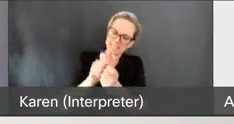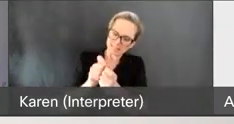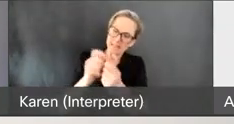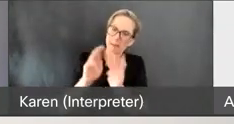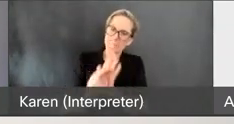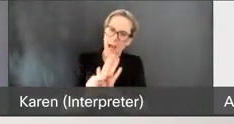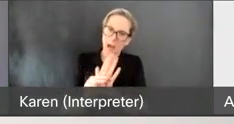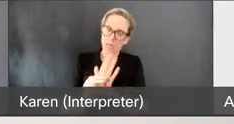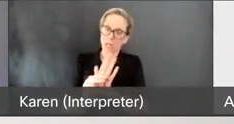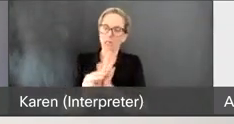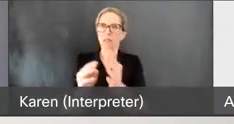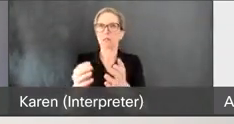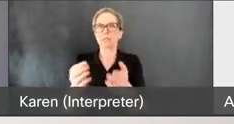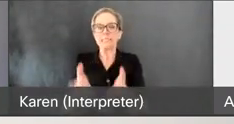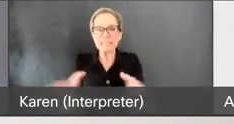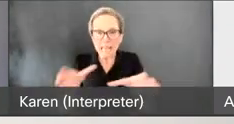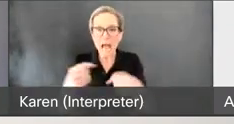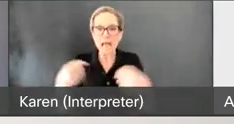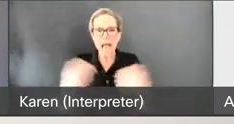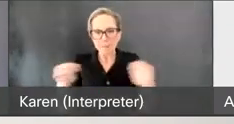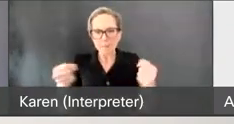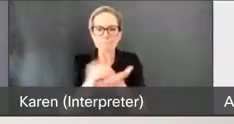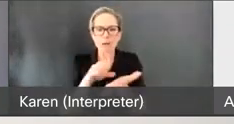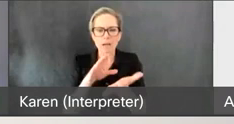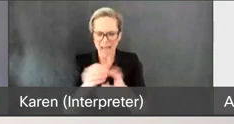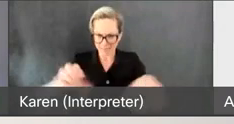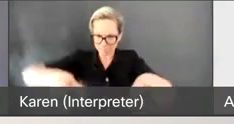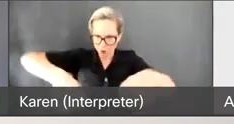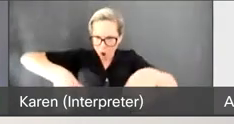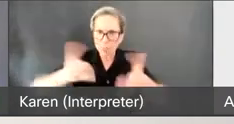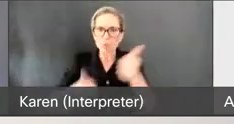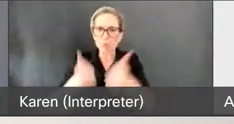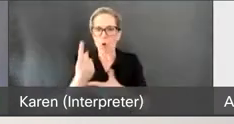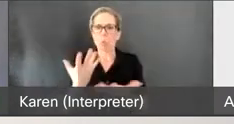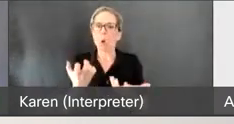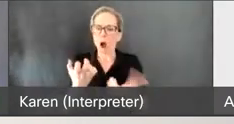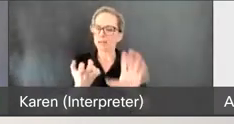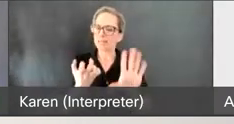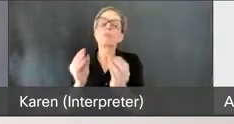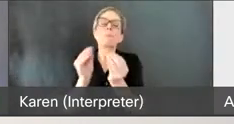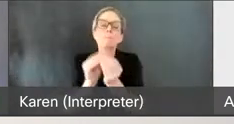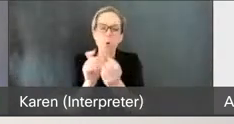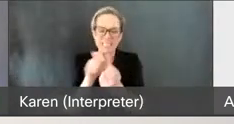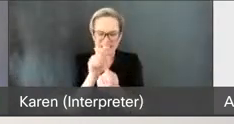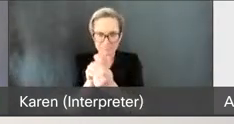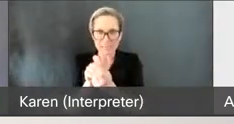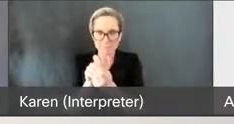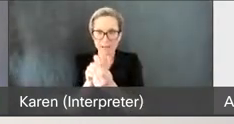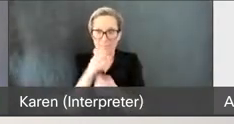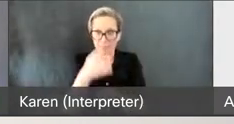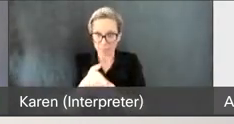of the sink and the cabinet that you want and what faucets you want. Again, the more details are in there, the